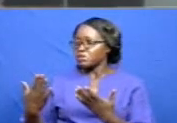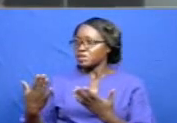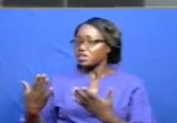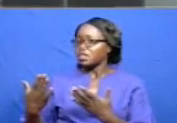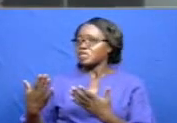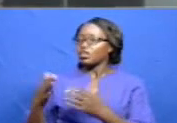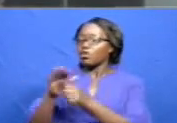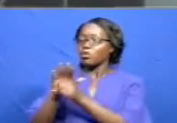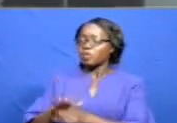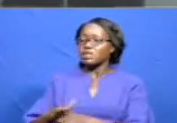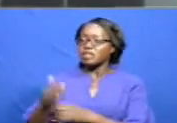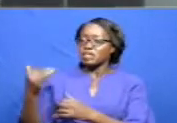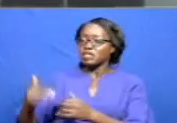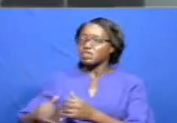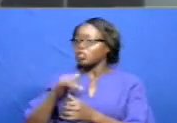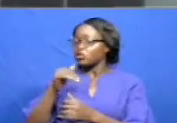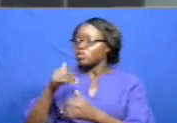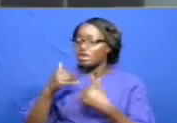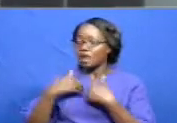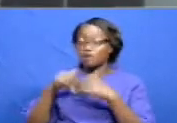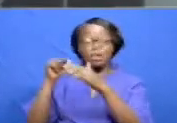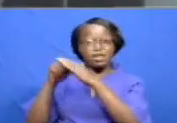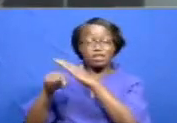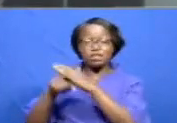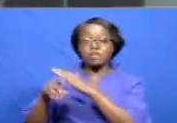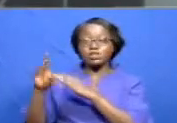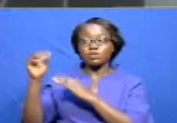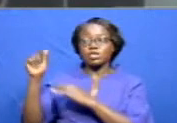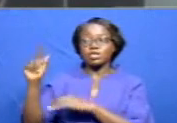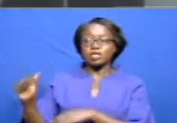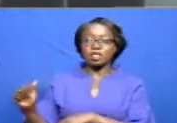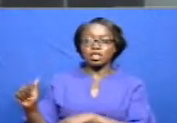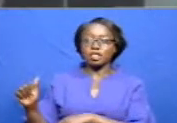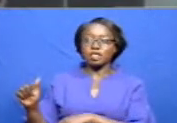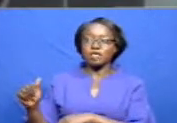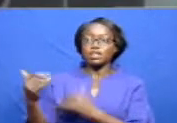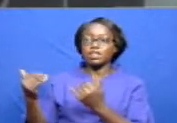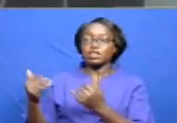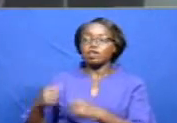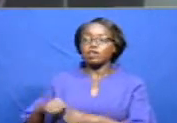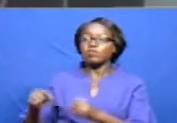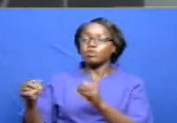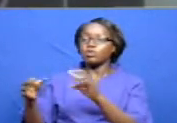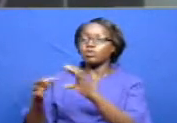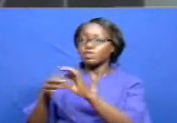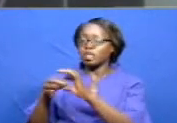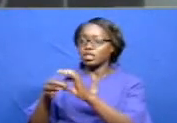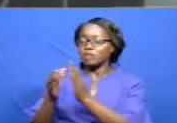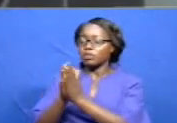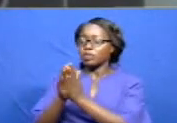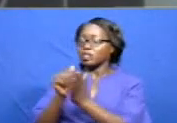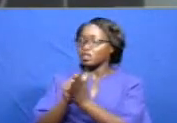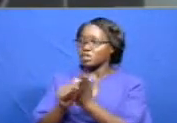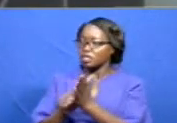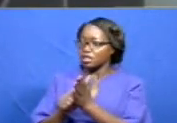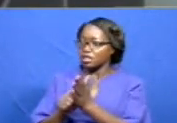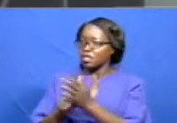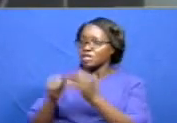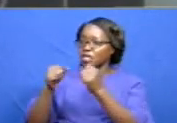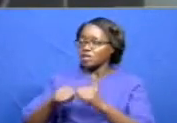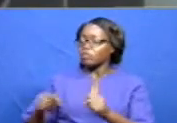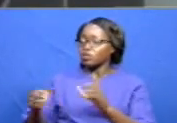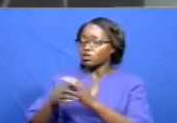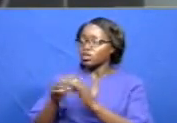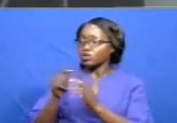side that doesn't have access to data, to internet. We're now able to connect them to the internet. They're able to connect with you